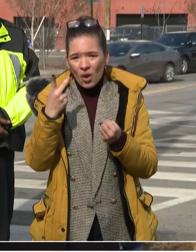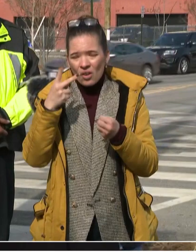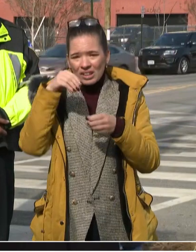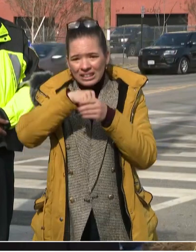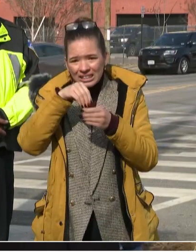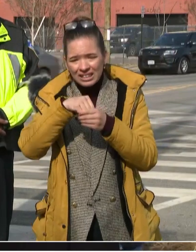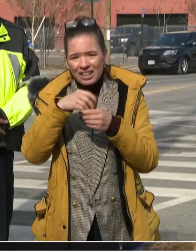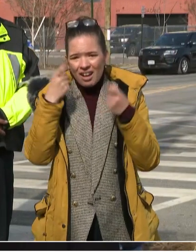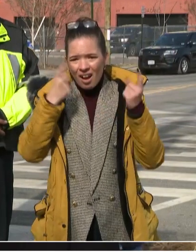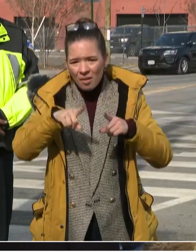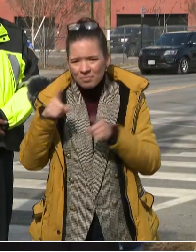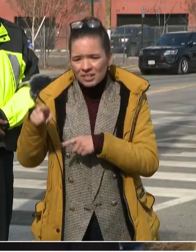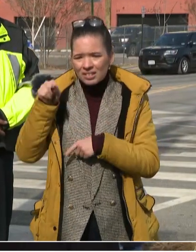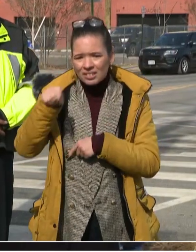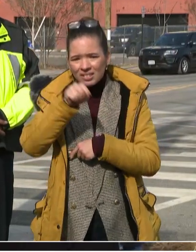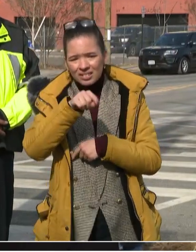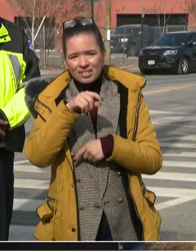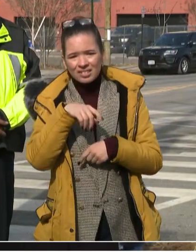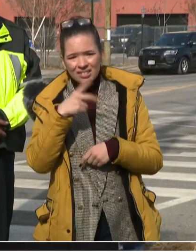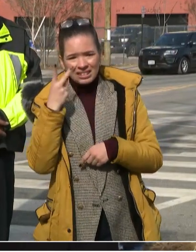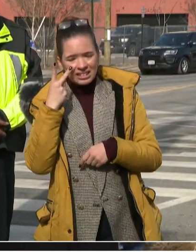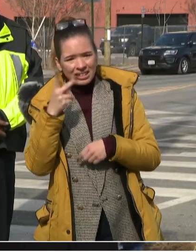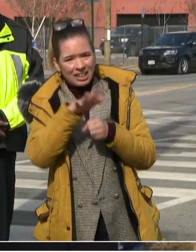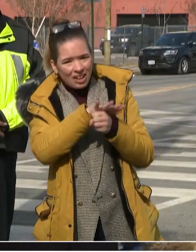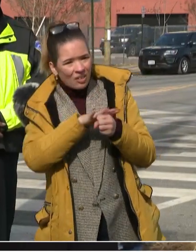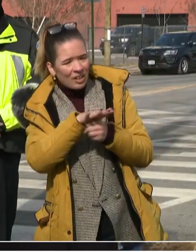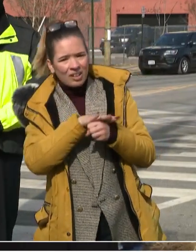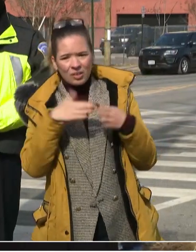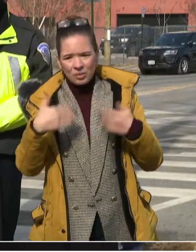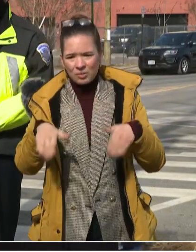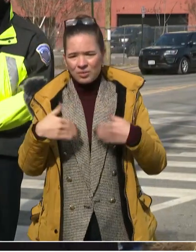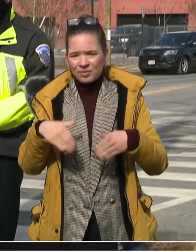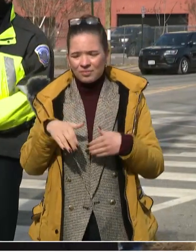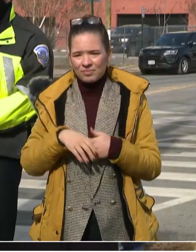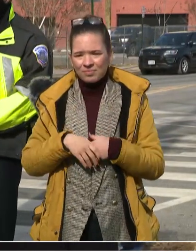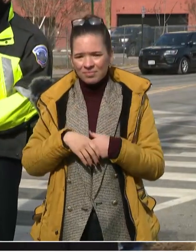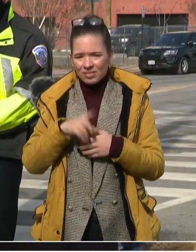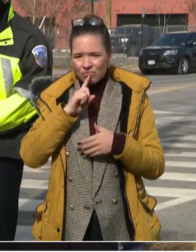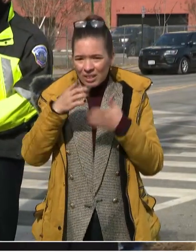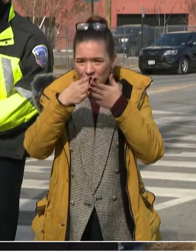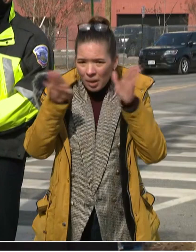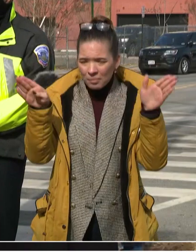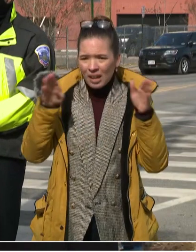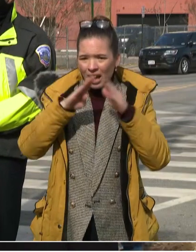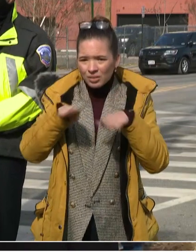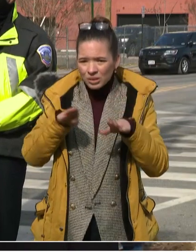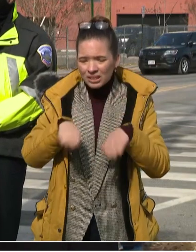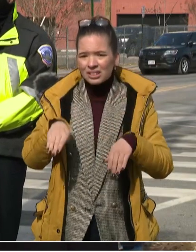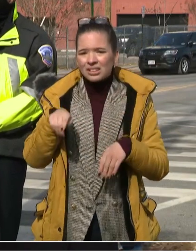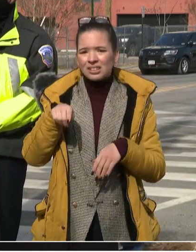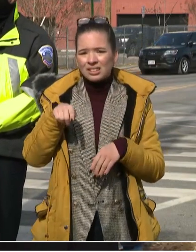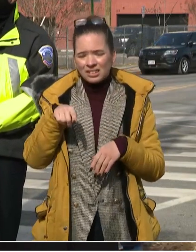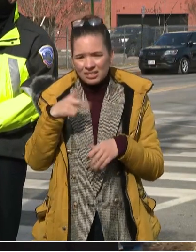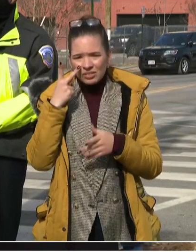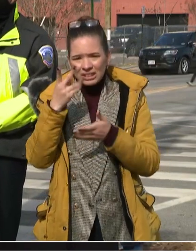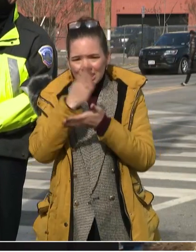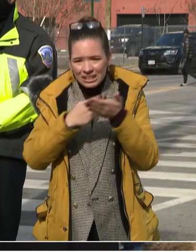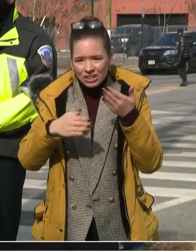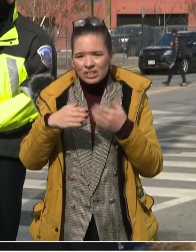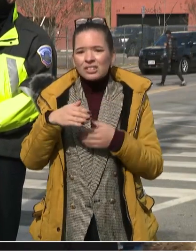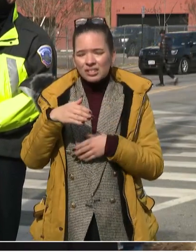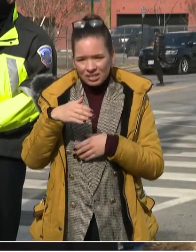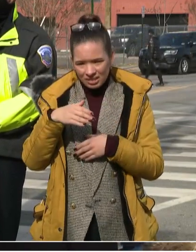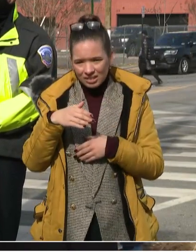at Strand, what we've made in our public housing. I will take a look at the park, have some DGS officials here, and